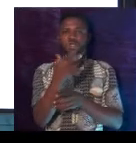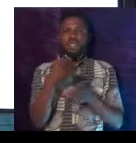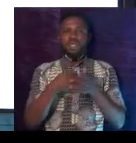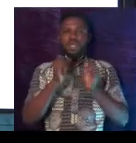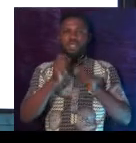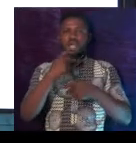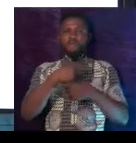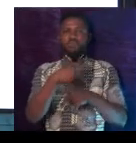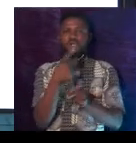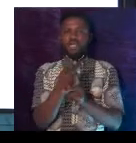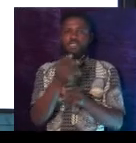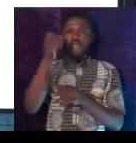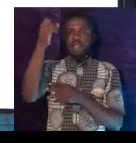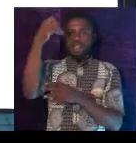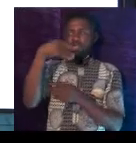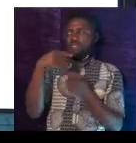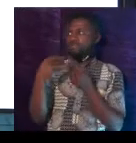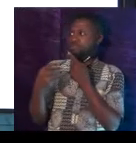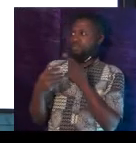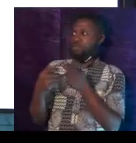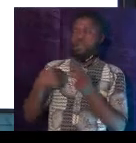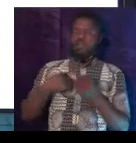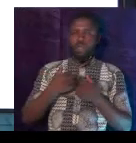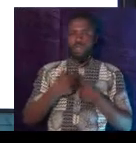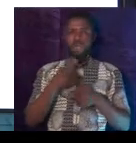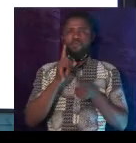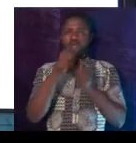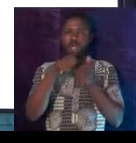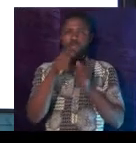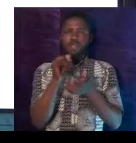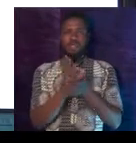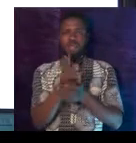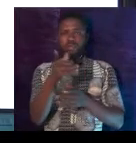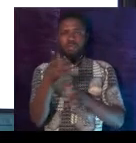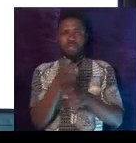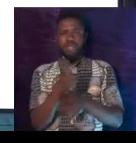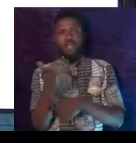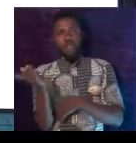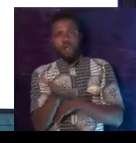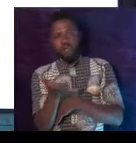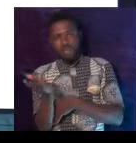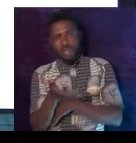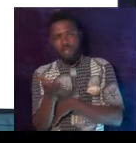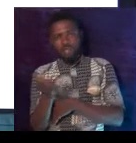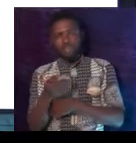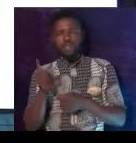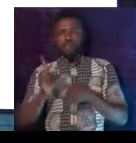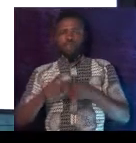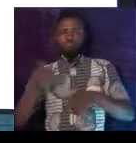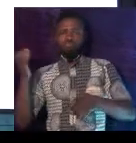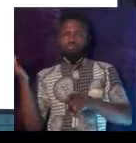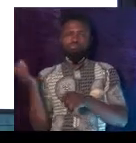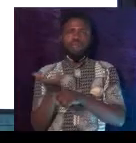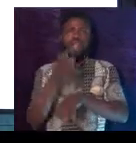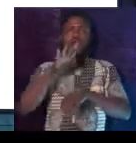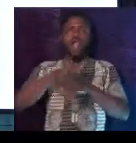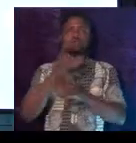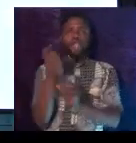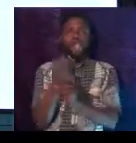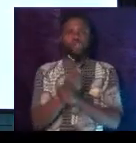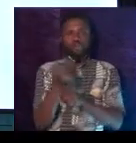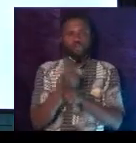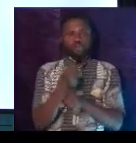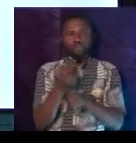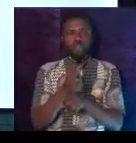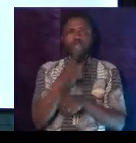activity 3. Friction can produce light. We have also talked about that. You take a metal object, let's say cutlass, and